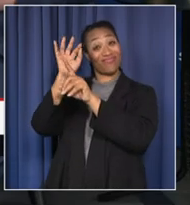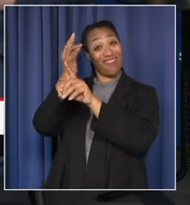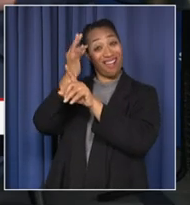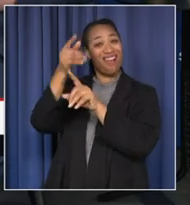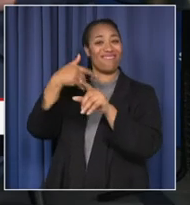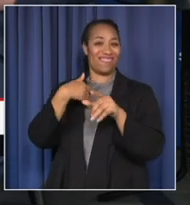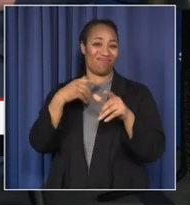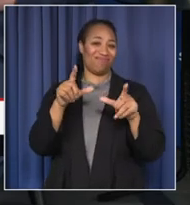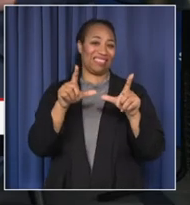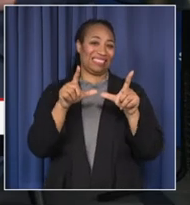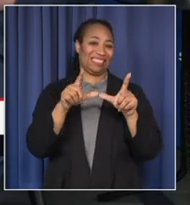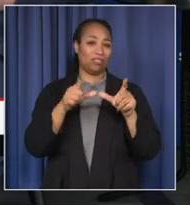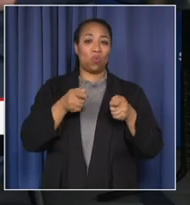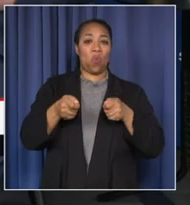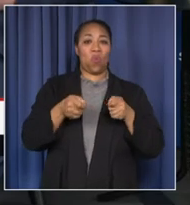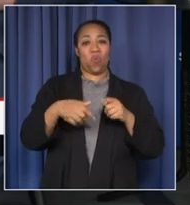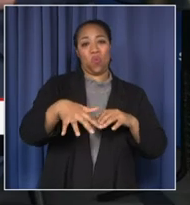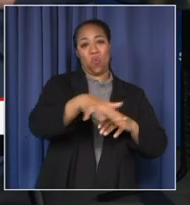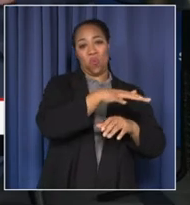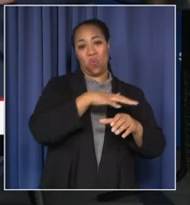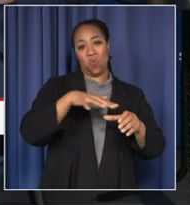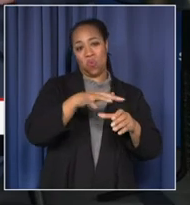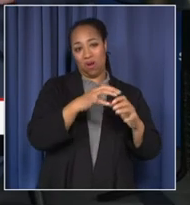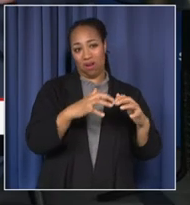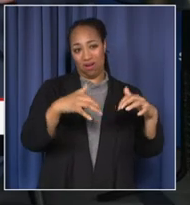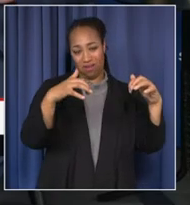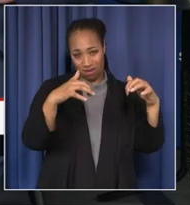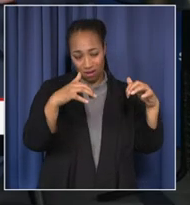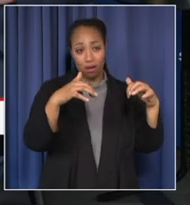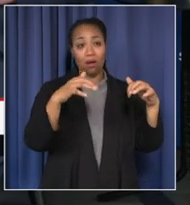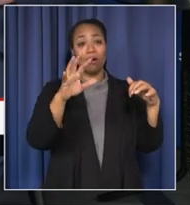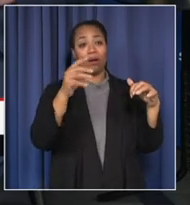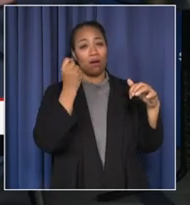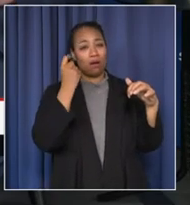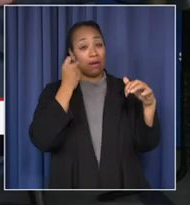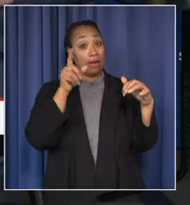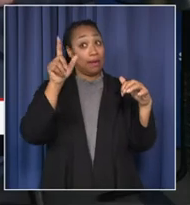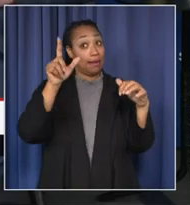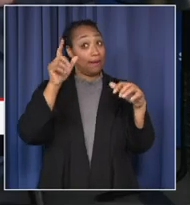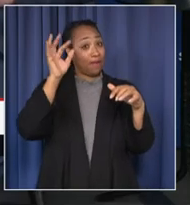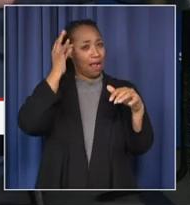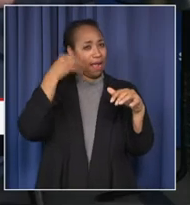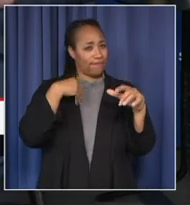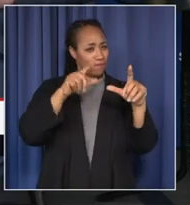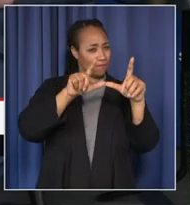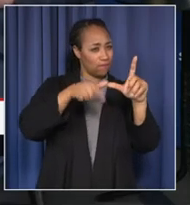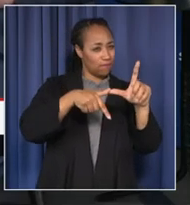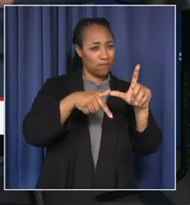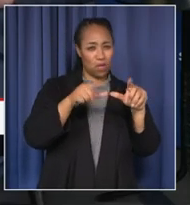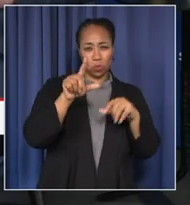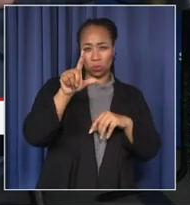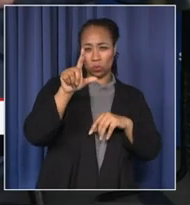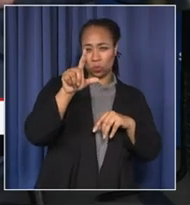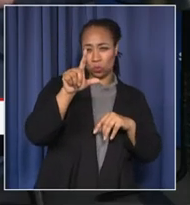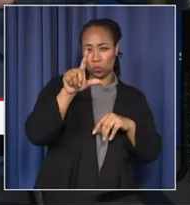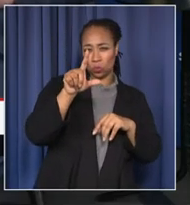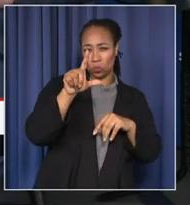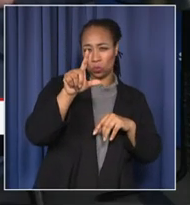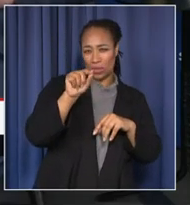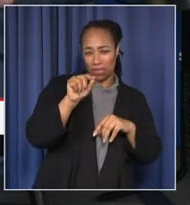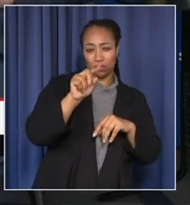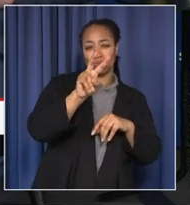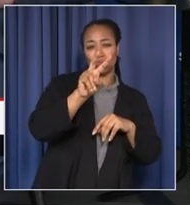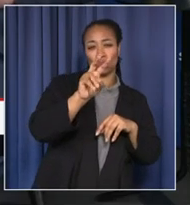lease was going to expire, I think, 2038. So for us, for the city